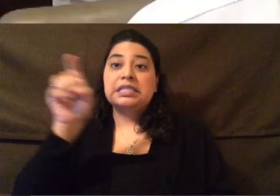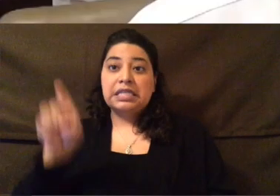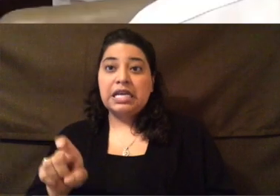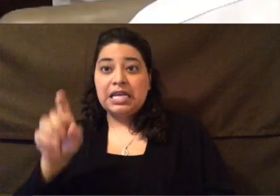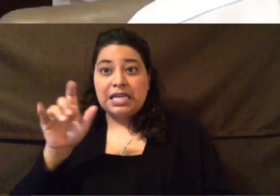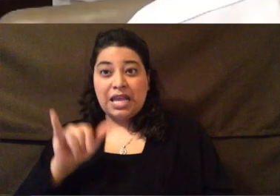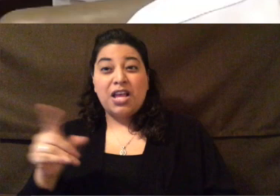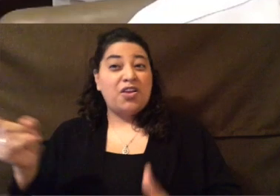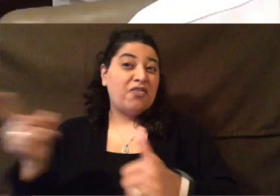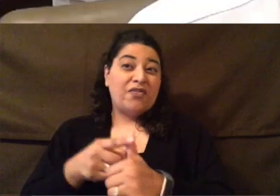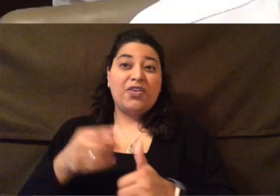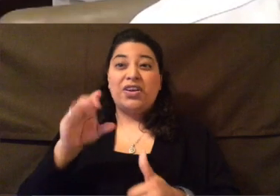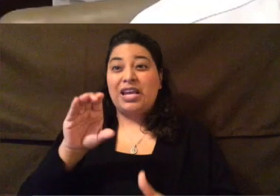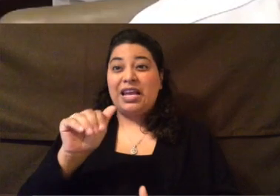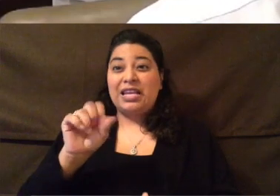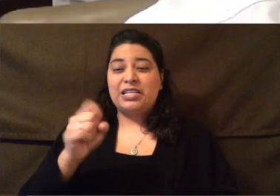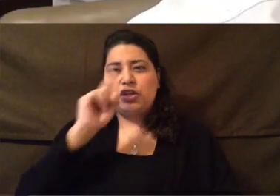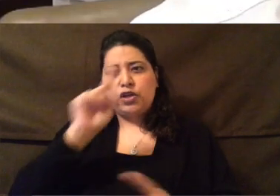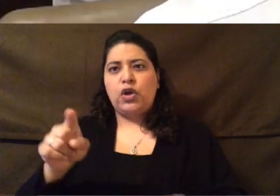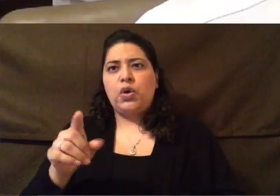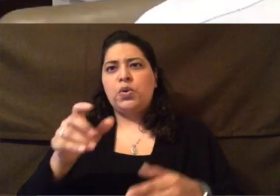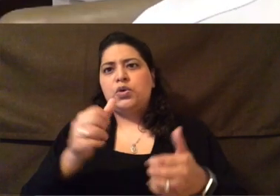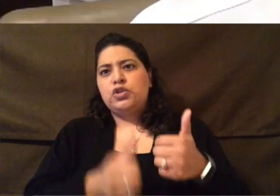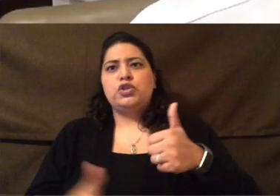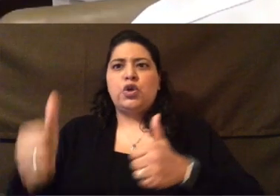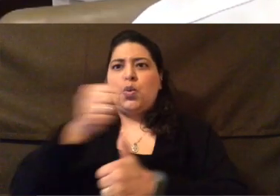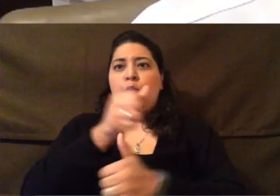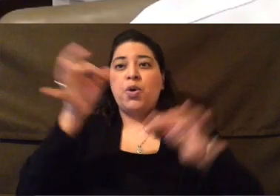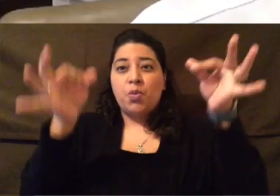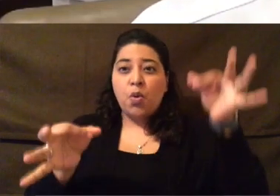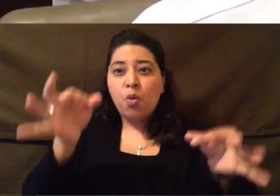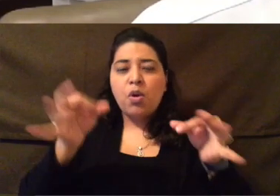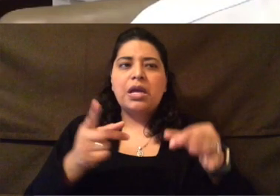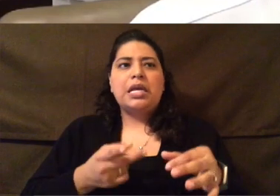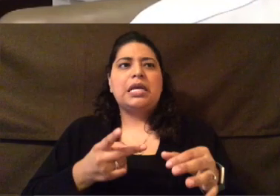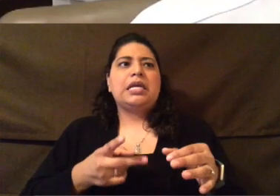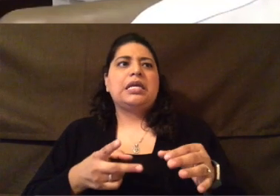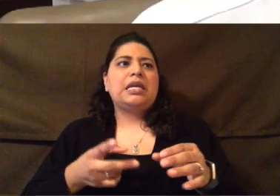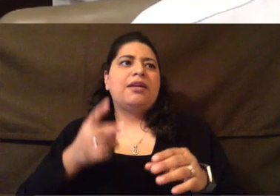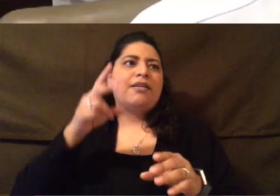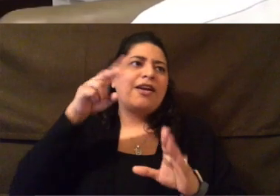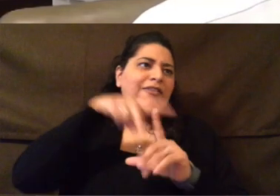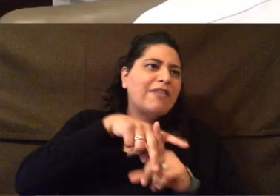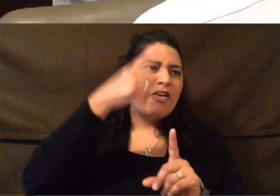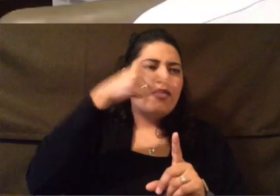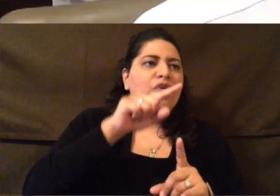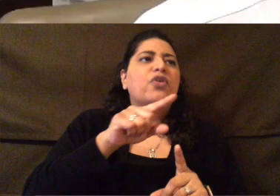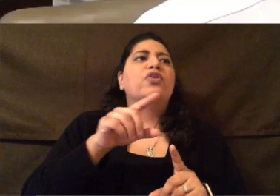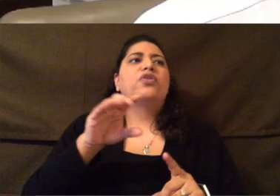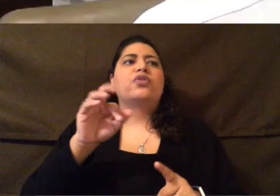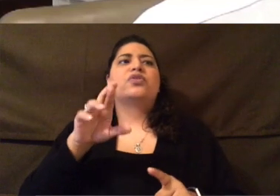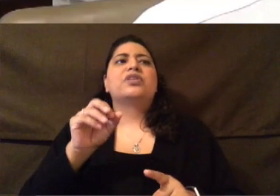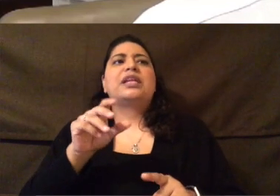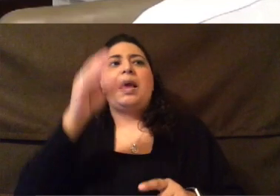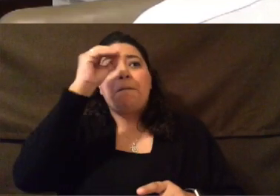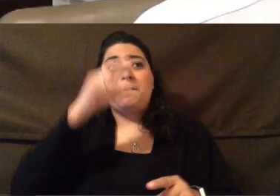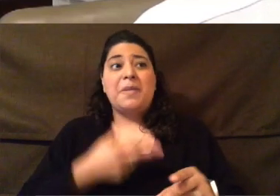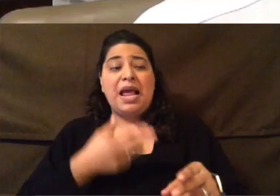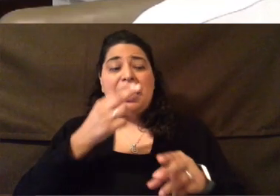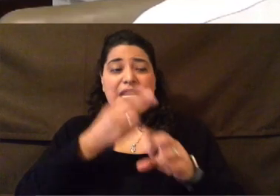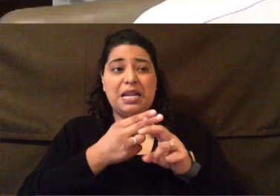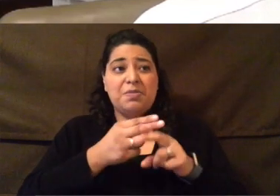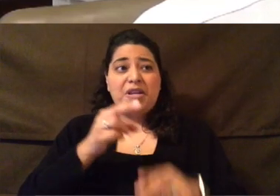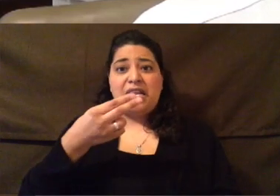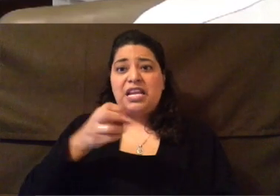went up to the United States Supreme Court, and Hector found that case, pushed it, got the lawyers involved. The man